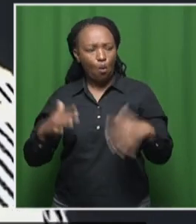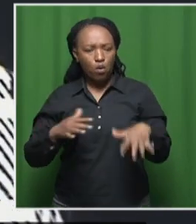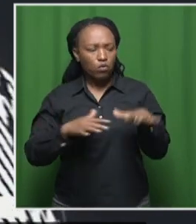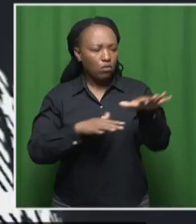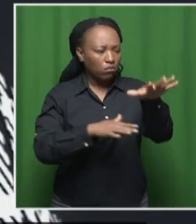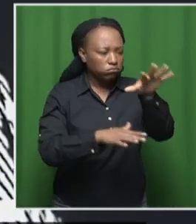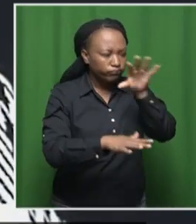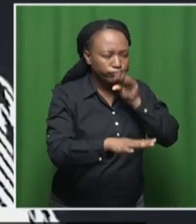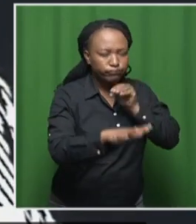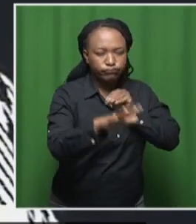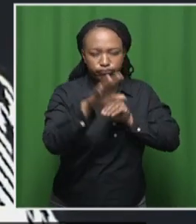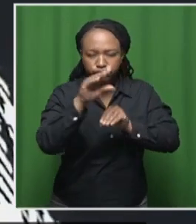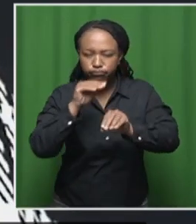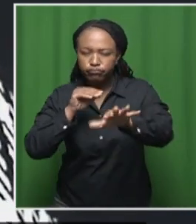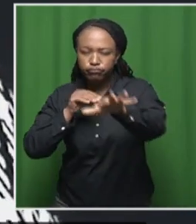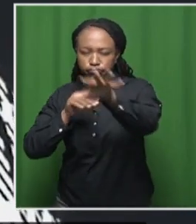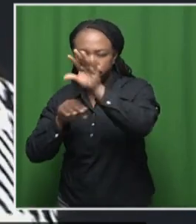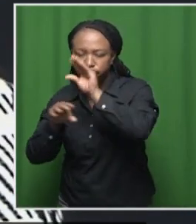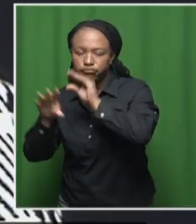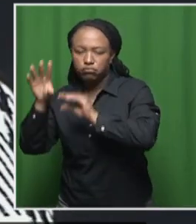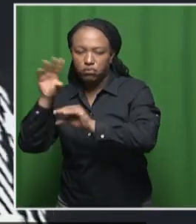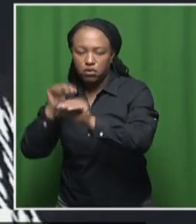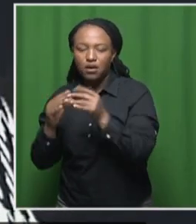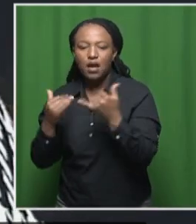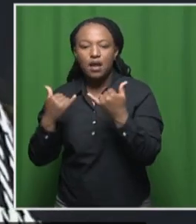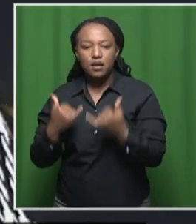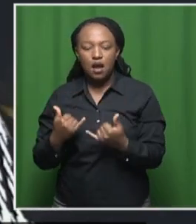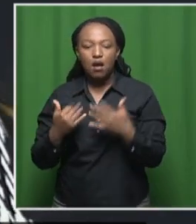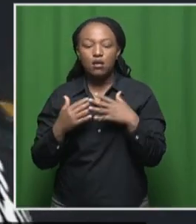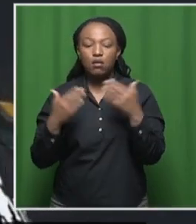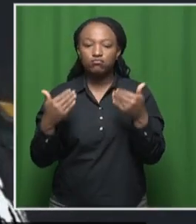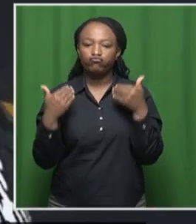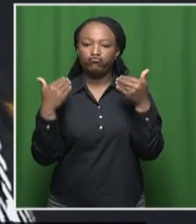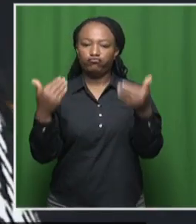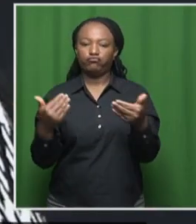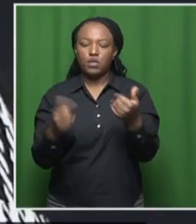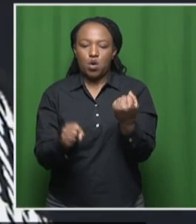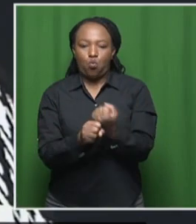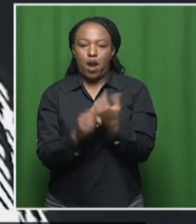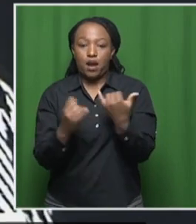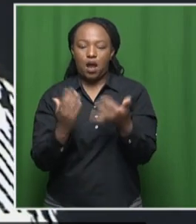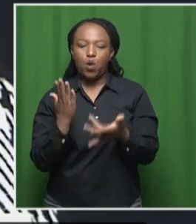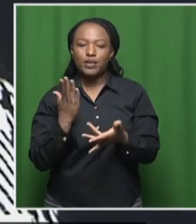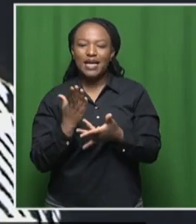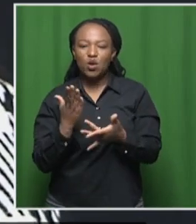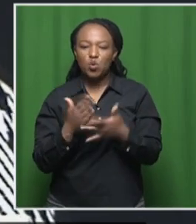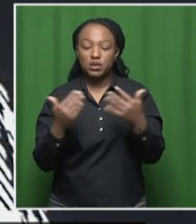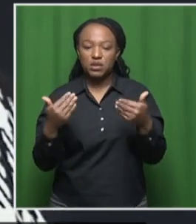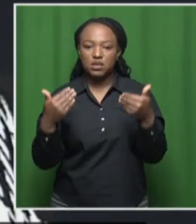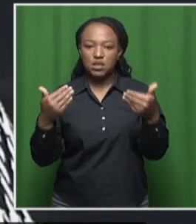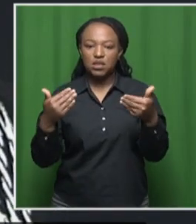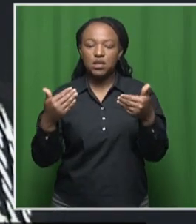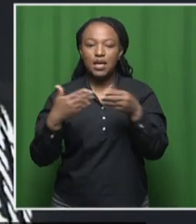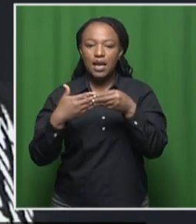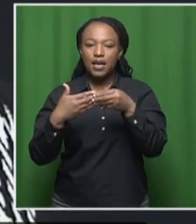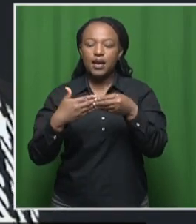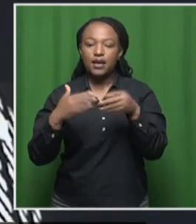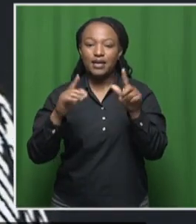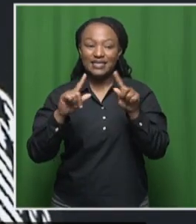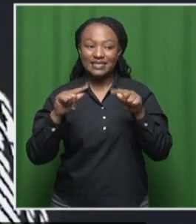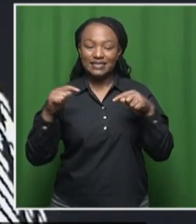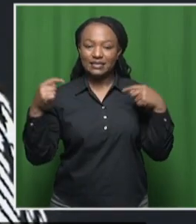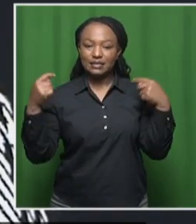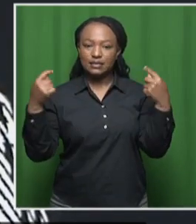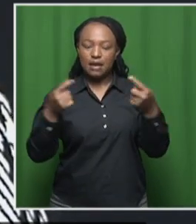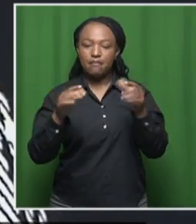view. And now I'm back at OpenServe at the forefront of technology. I have a team of 25 highly